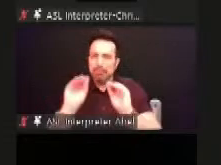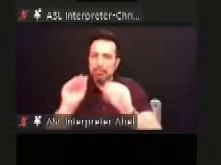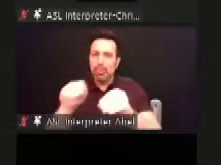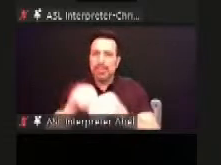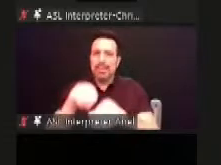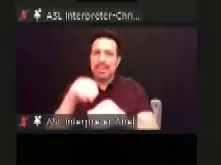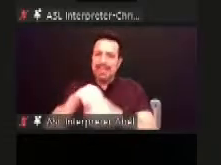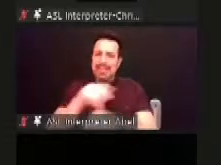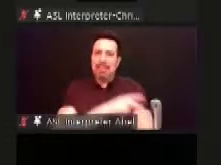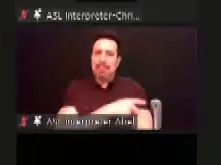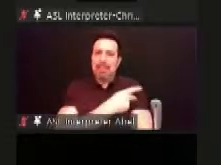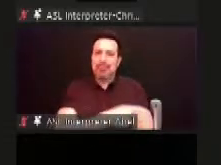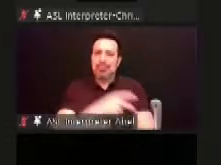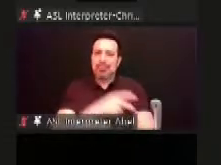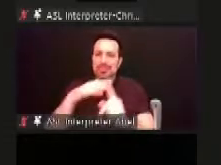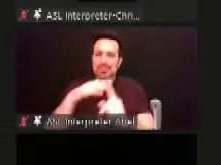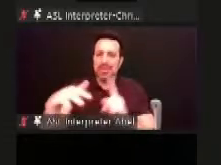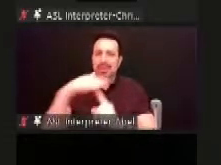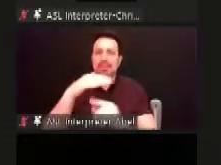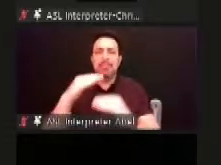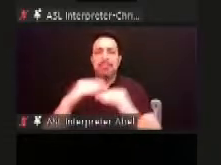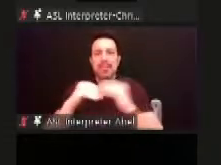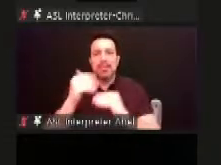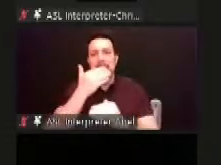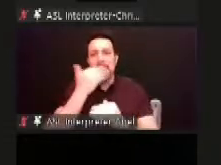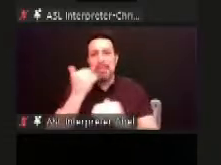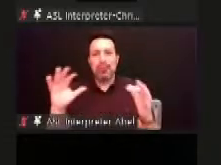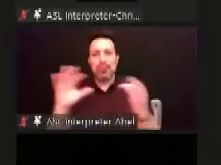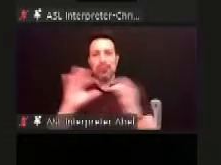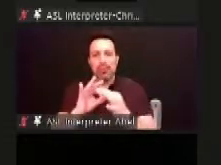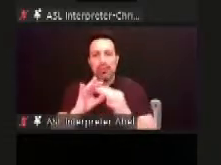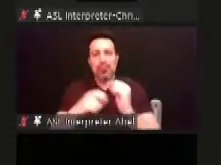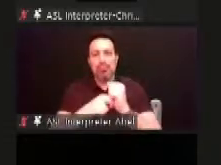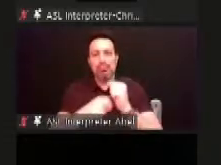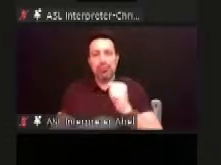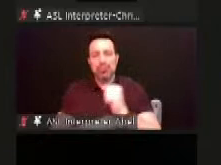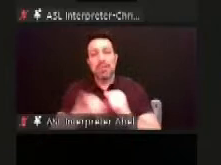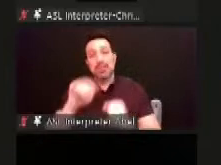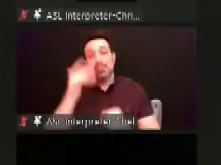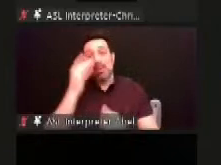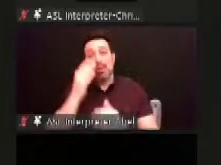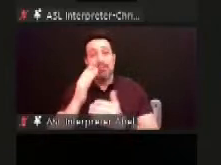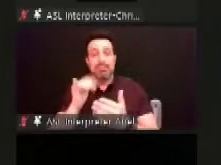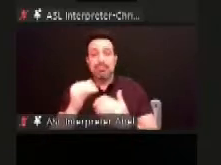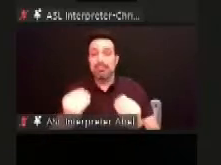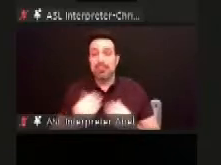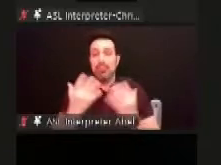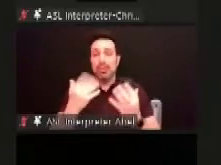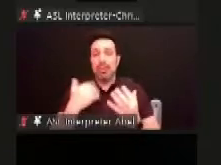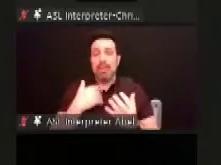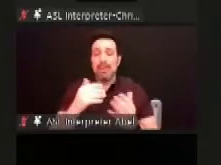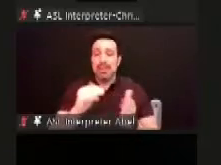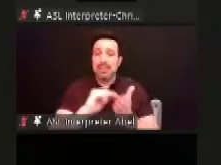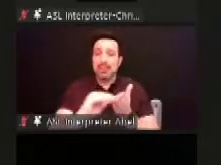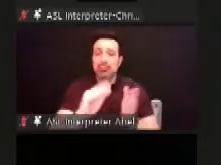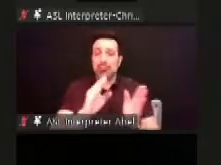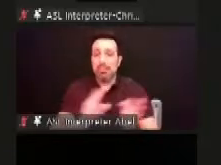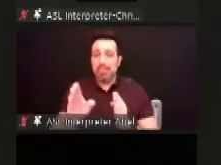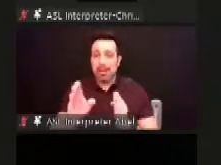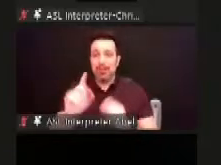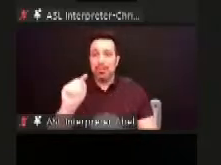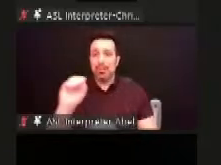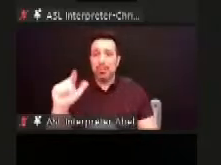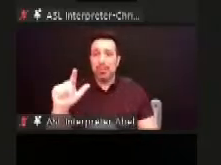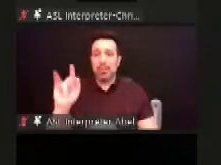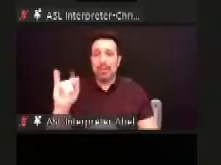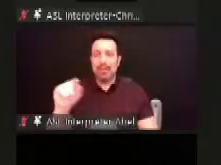and build those better bridges? And that's part of, again, why the inspiration of having a discharge planners toolkit is how do we help those